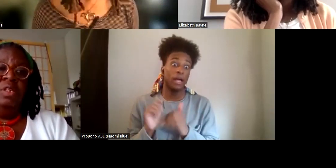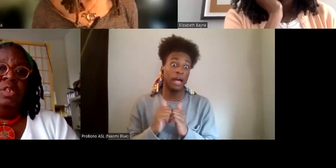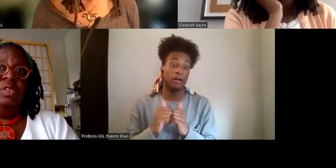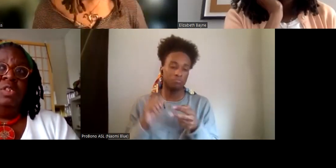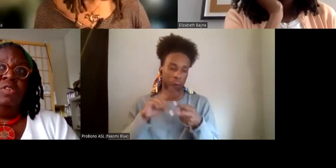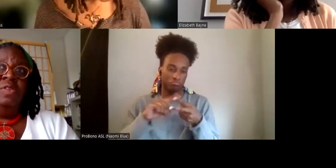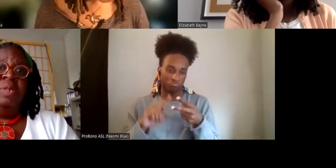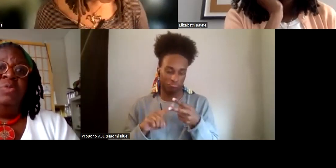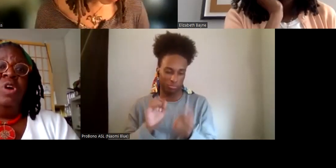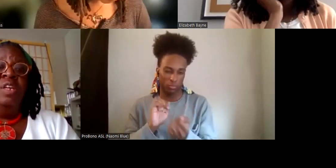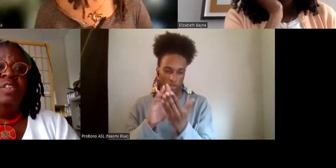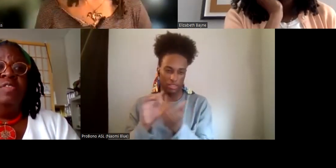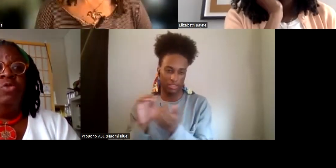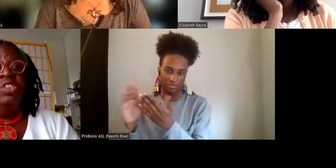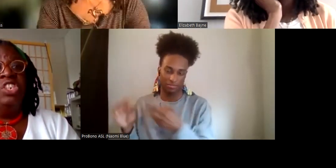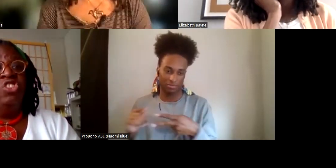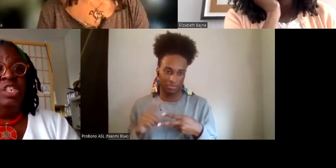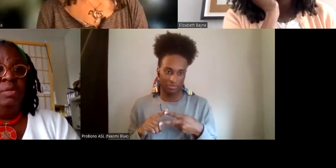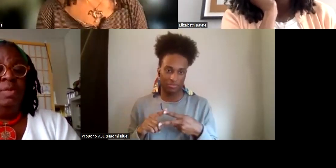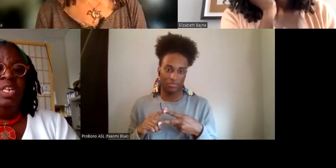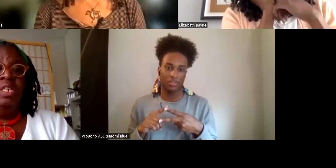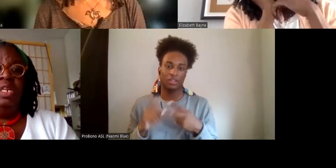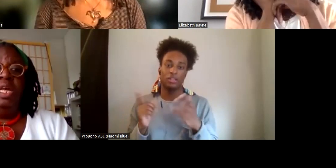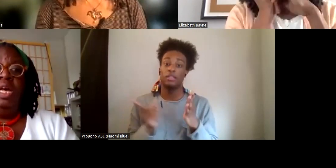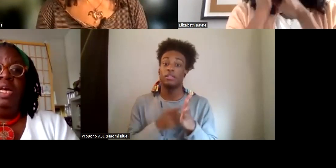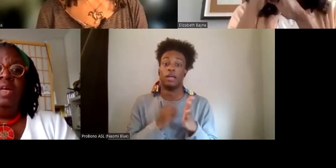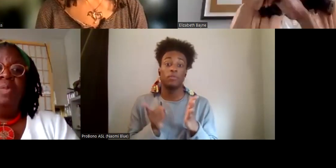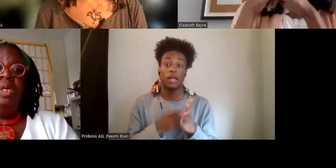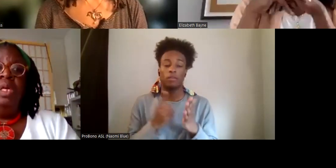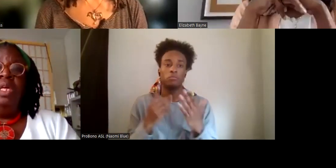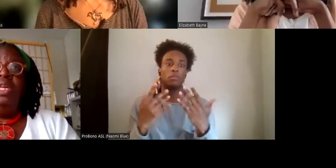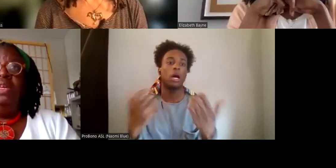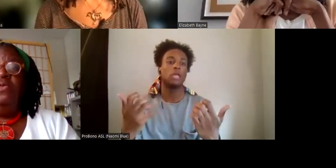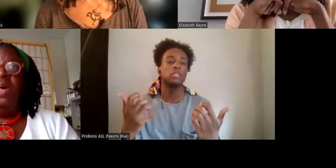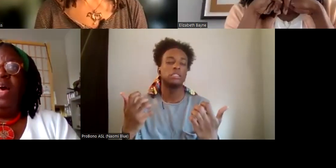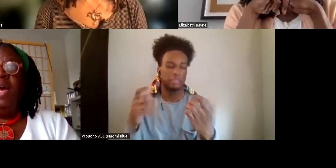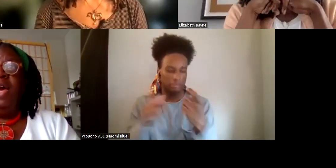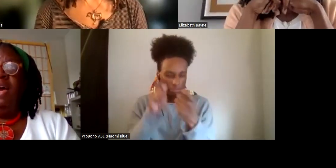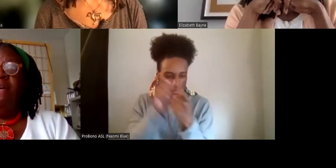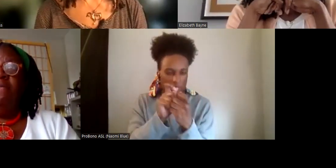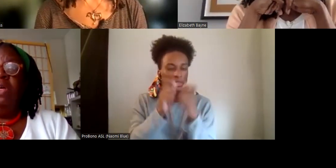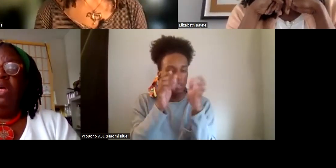And sometimes your audience is strategic, right?